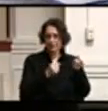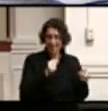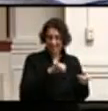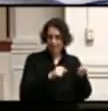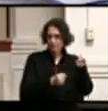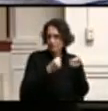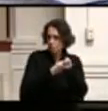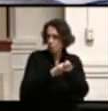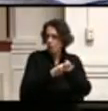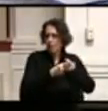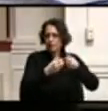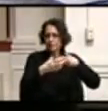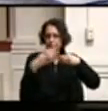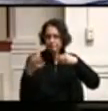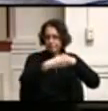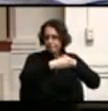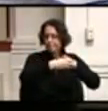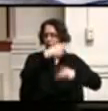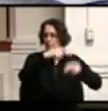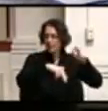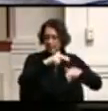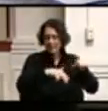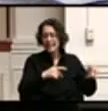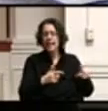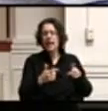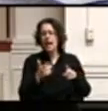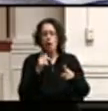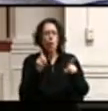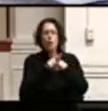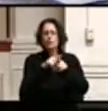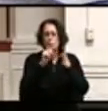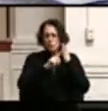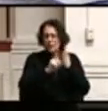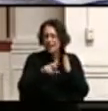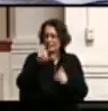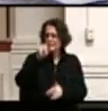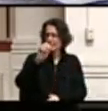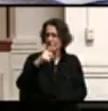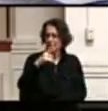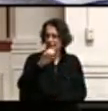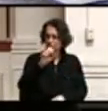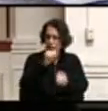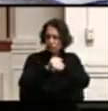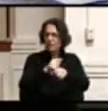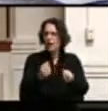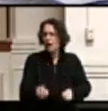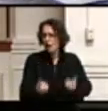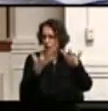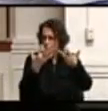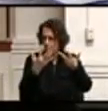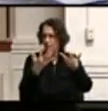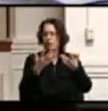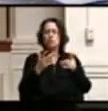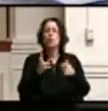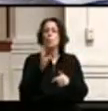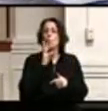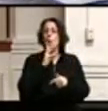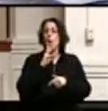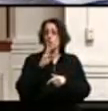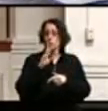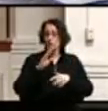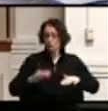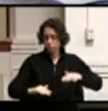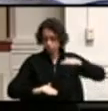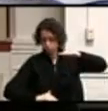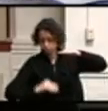help us locate ledge and water table at the three sites. Again, we found that there isn't